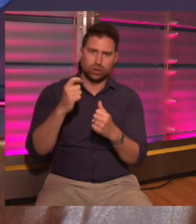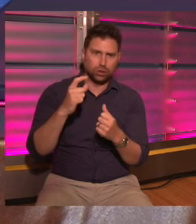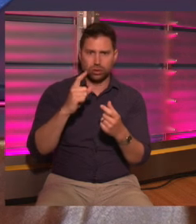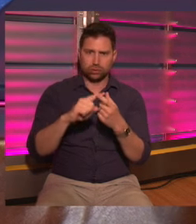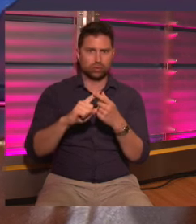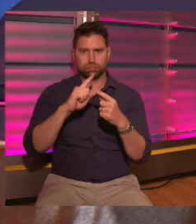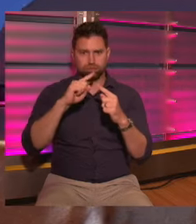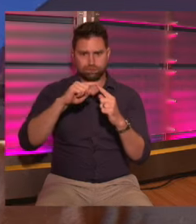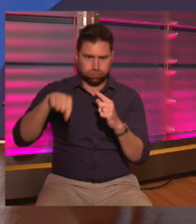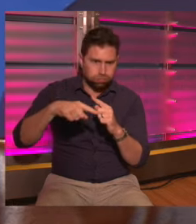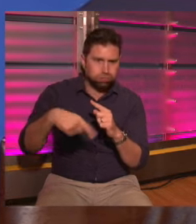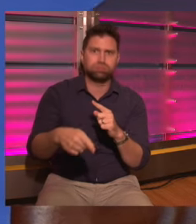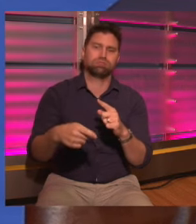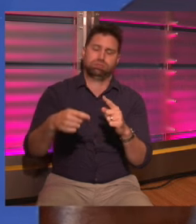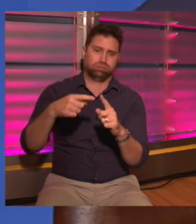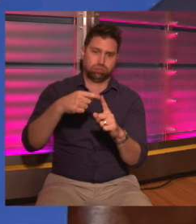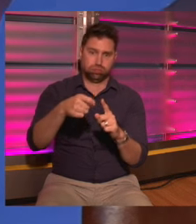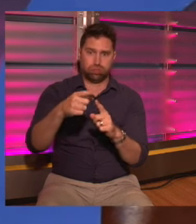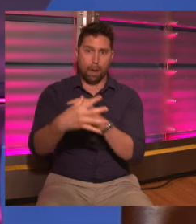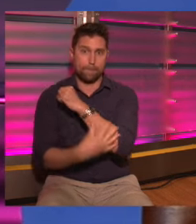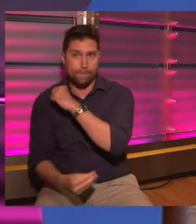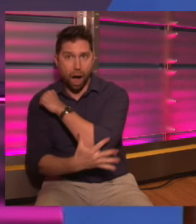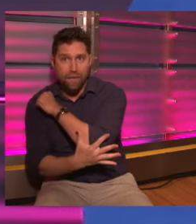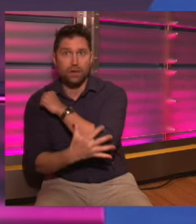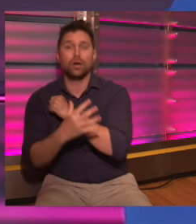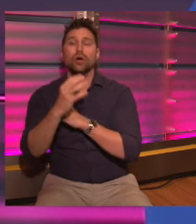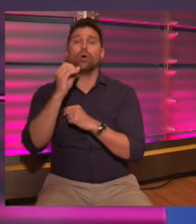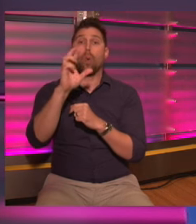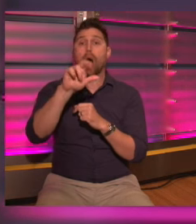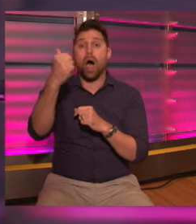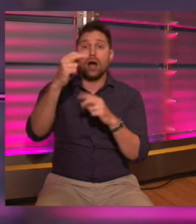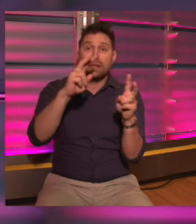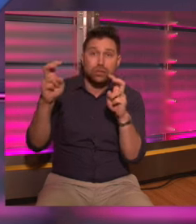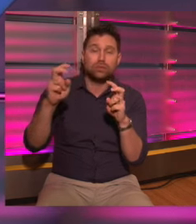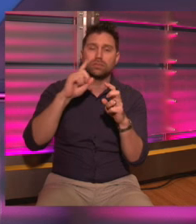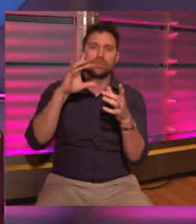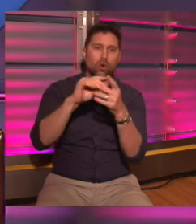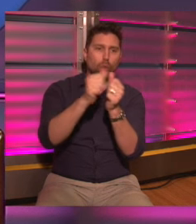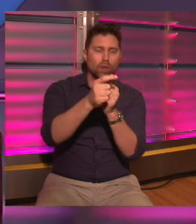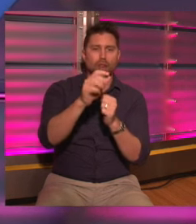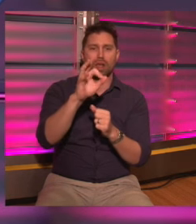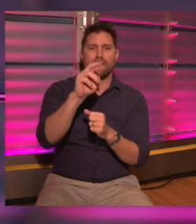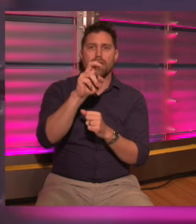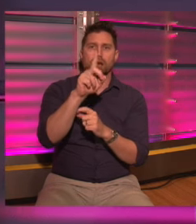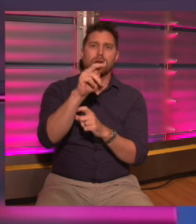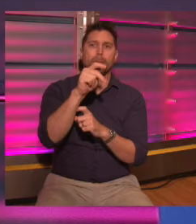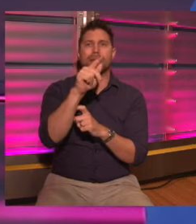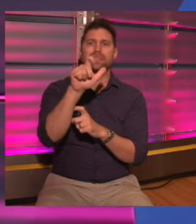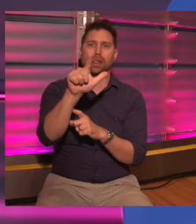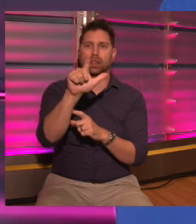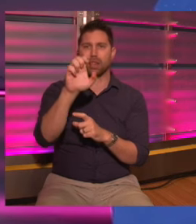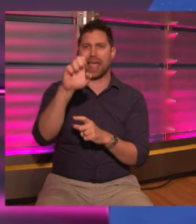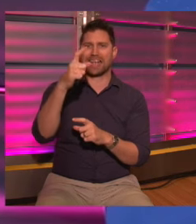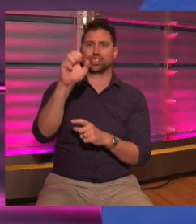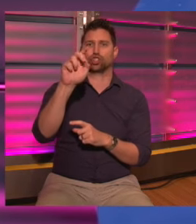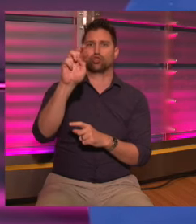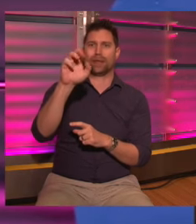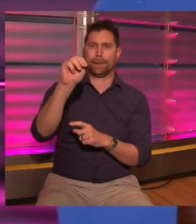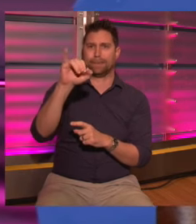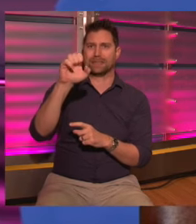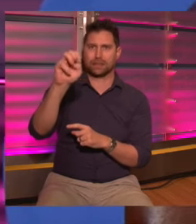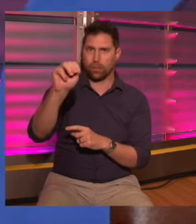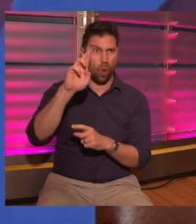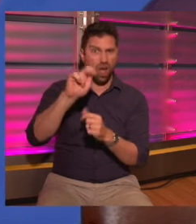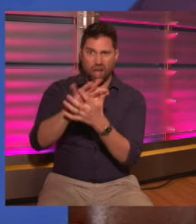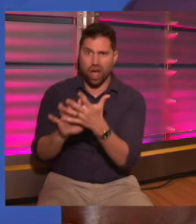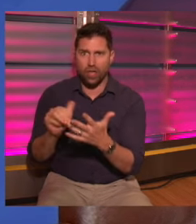spiraling into poverty, or even worse, spiraling towards issues like fundamentalist extremism and others. And so it starts to bring up